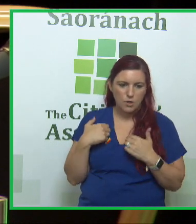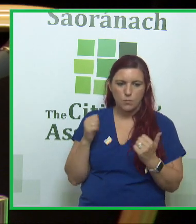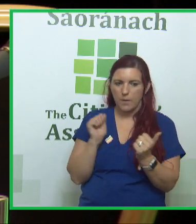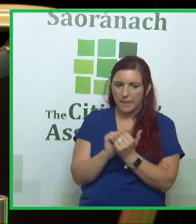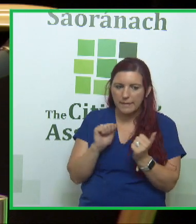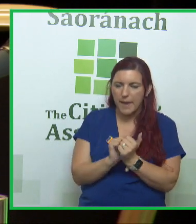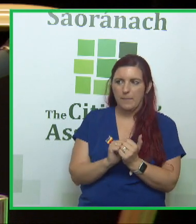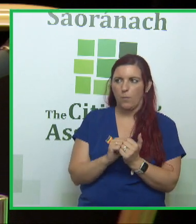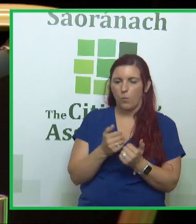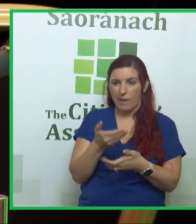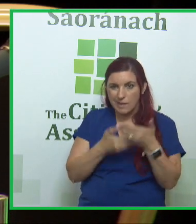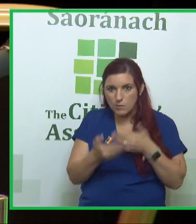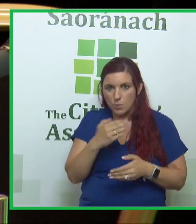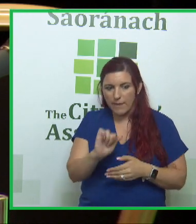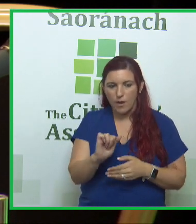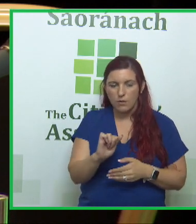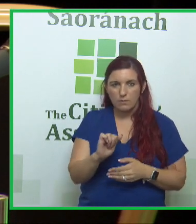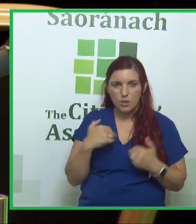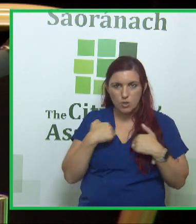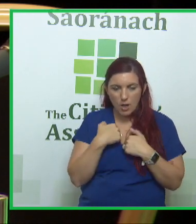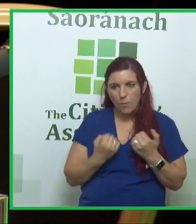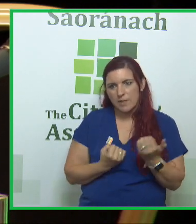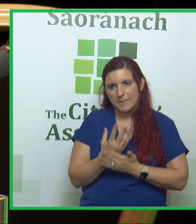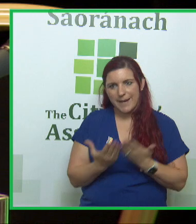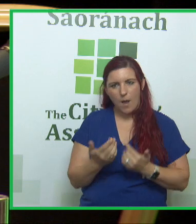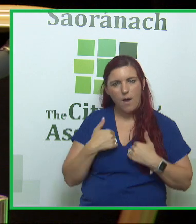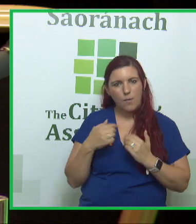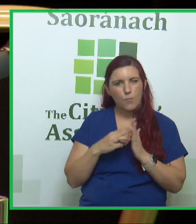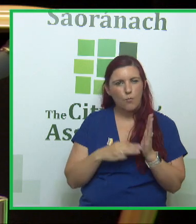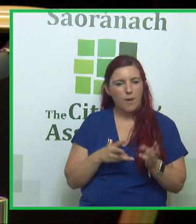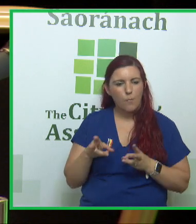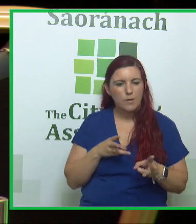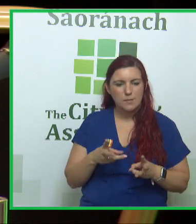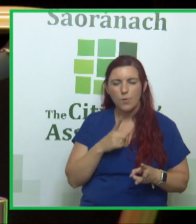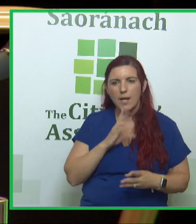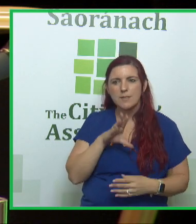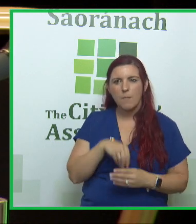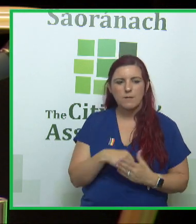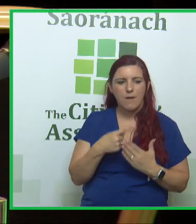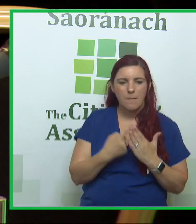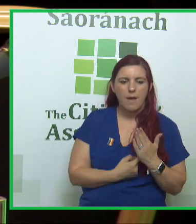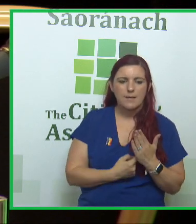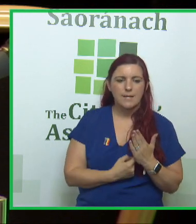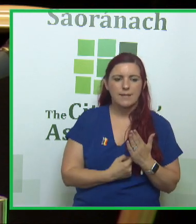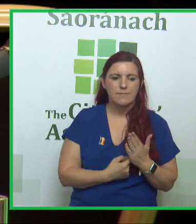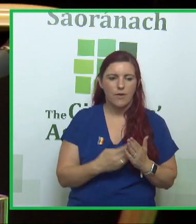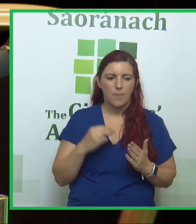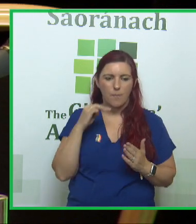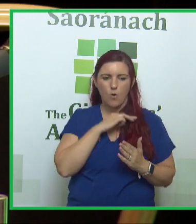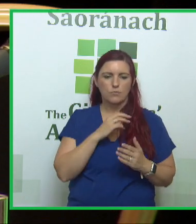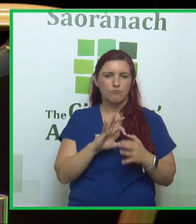they're at. We listen to their concerns, and we explain how the program works, but I suppose it is part of our policy and part of that really important